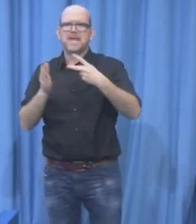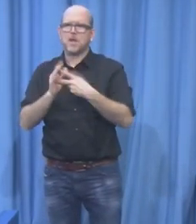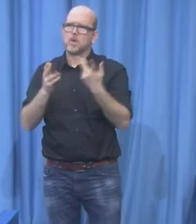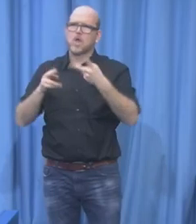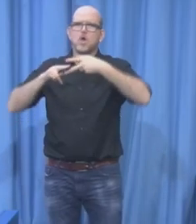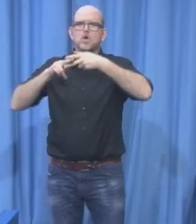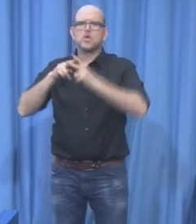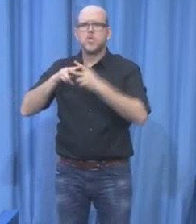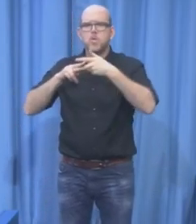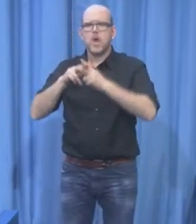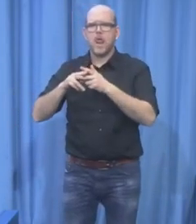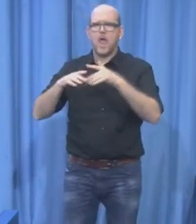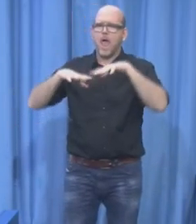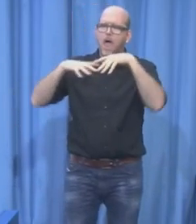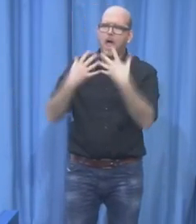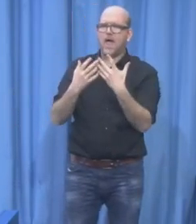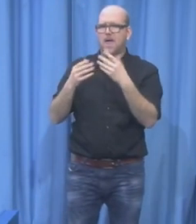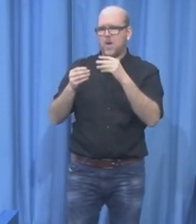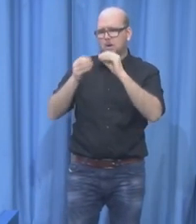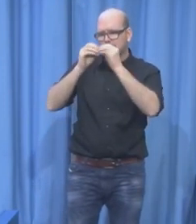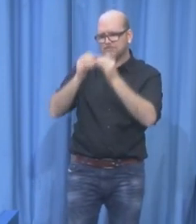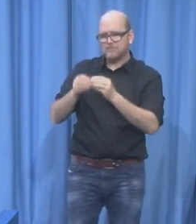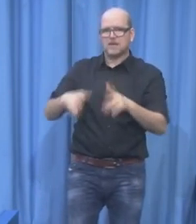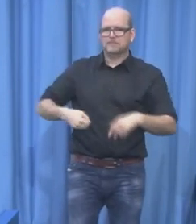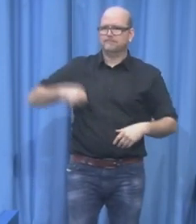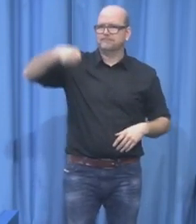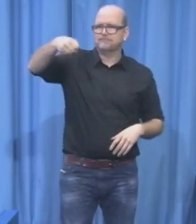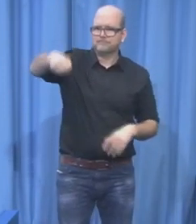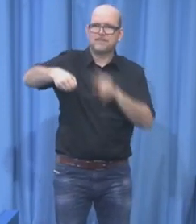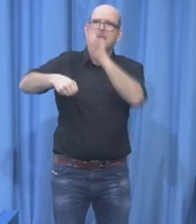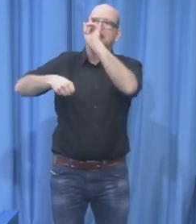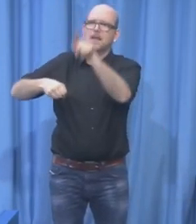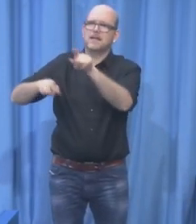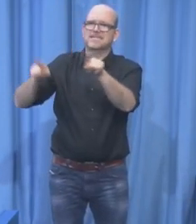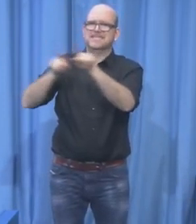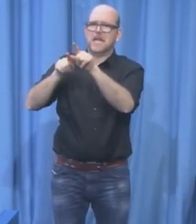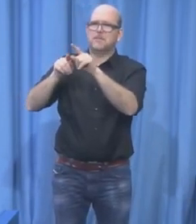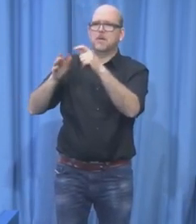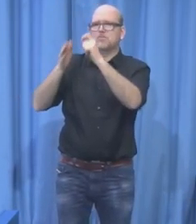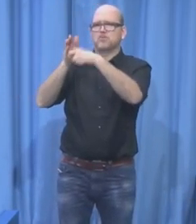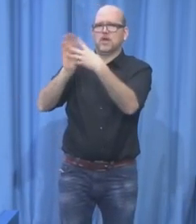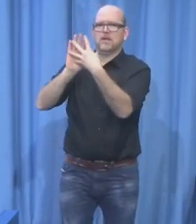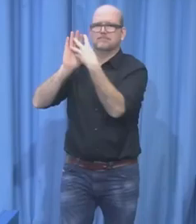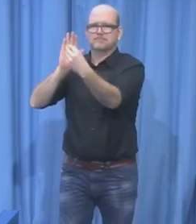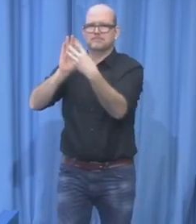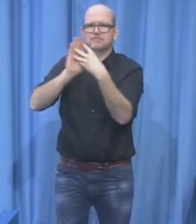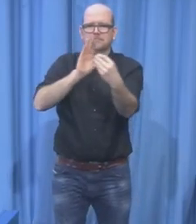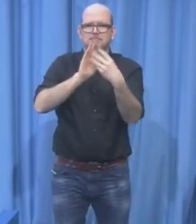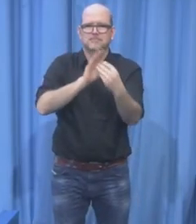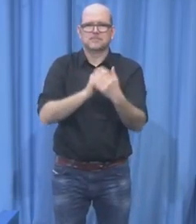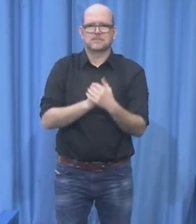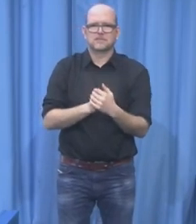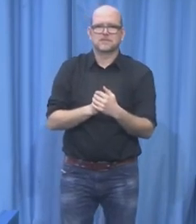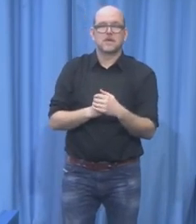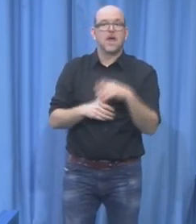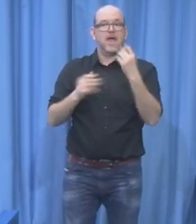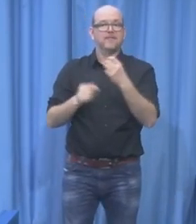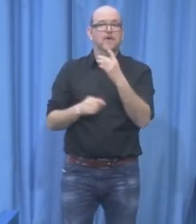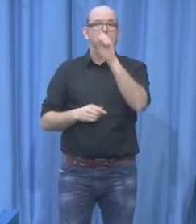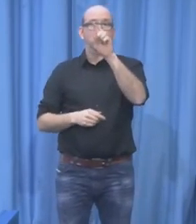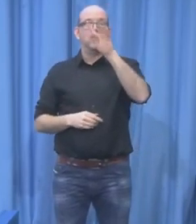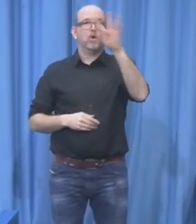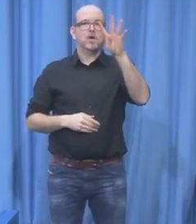employment programs. It says 14 agencies on there, but that was back in January when